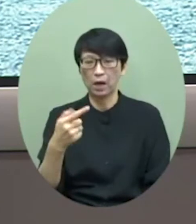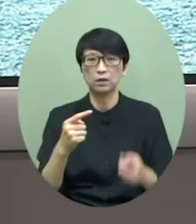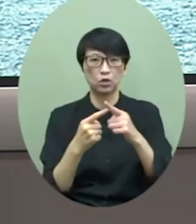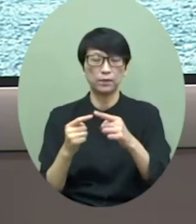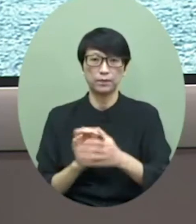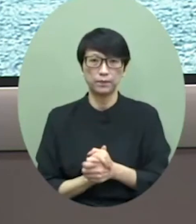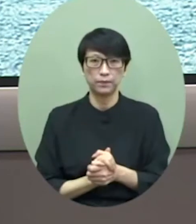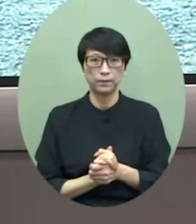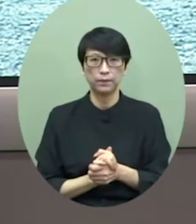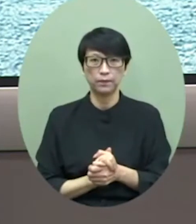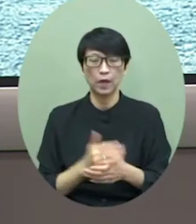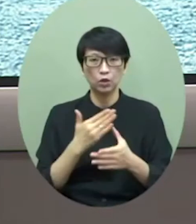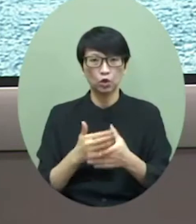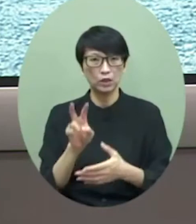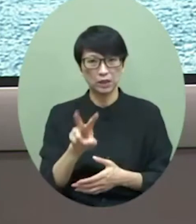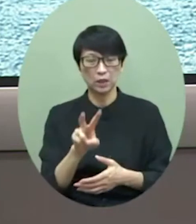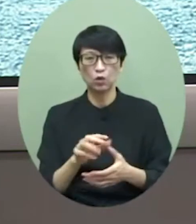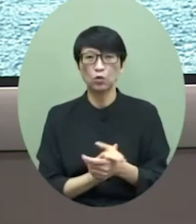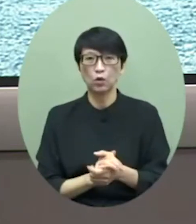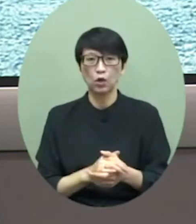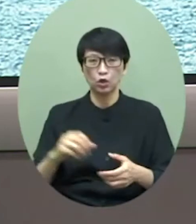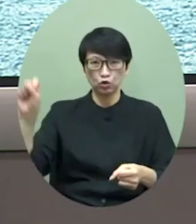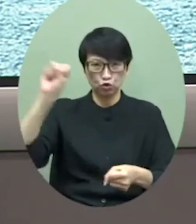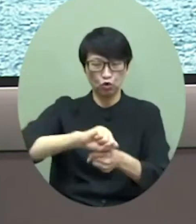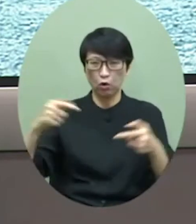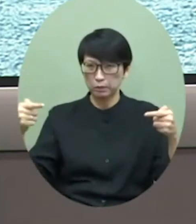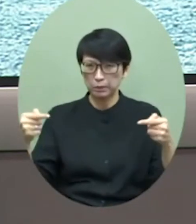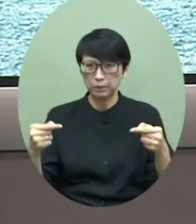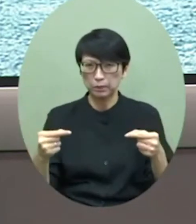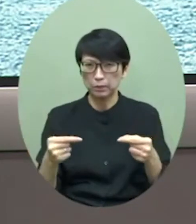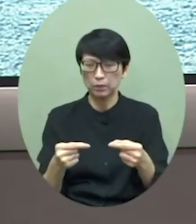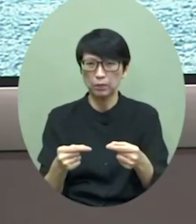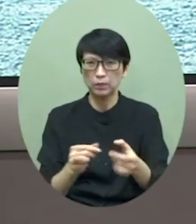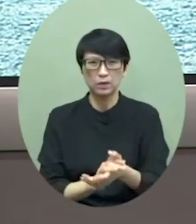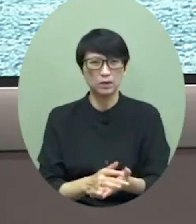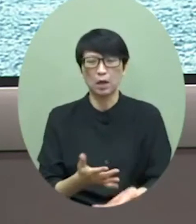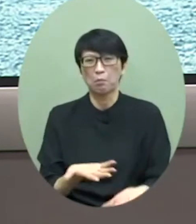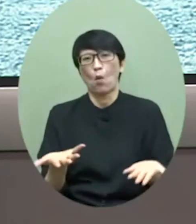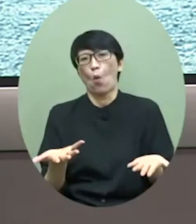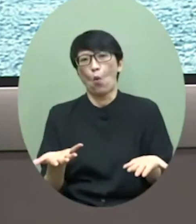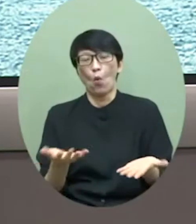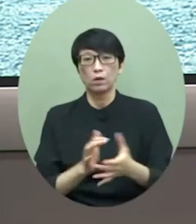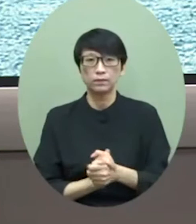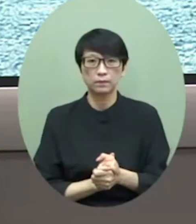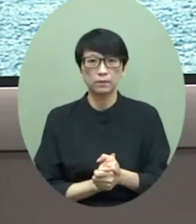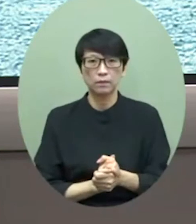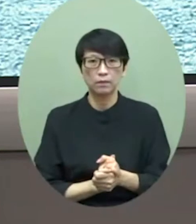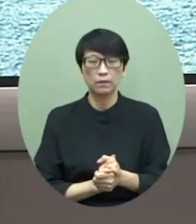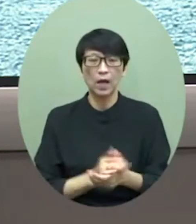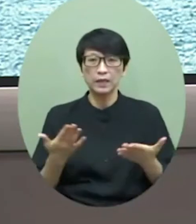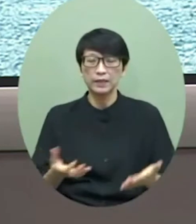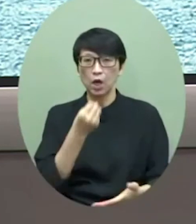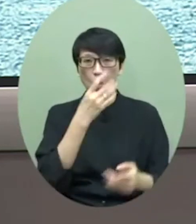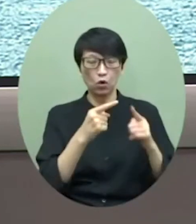was 328,000, and now we've suppressed that to also just about 2,000. So you see, there's little